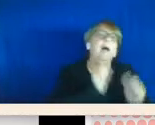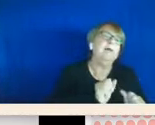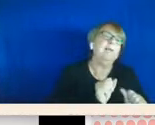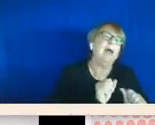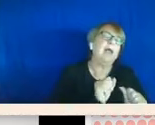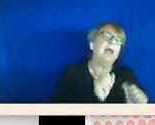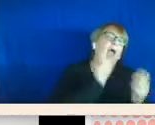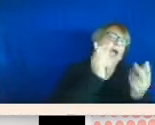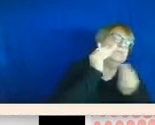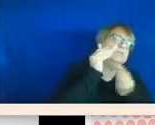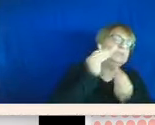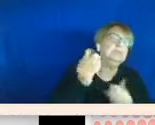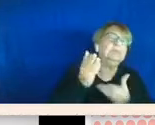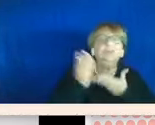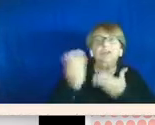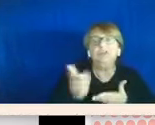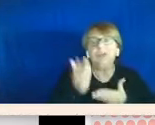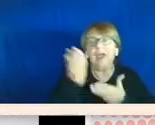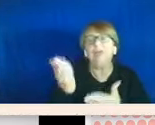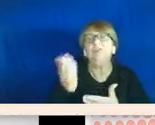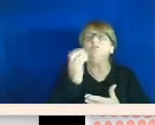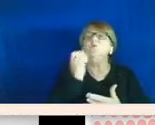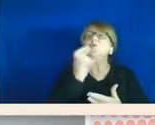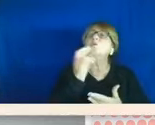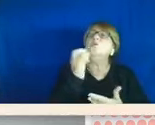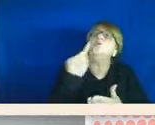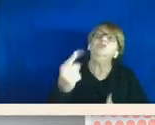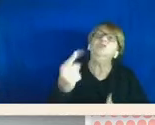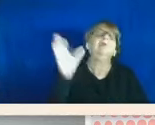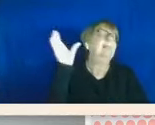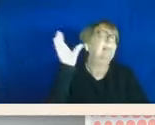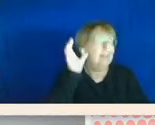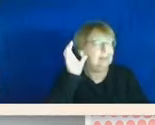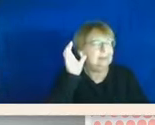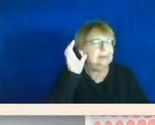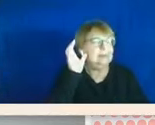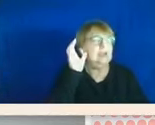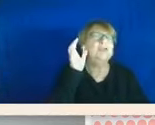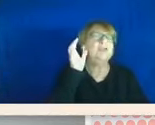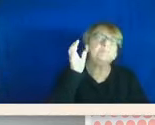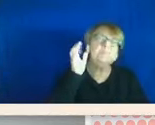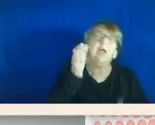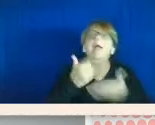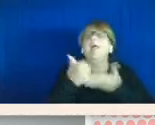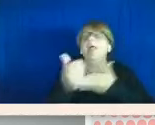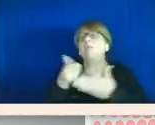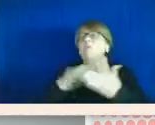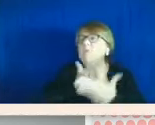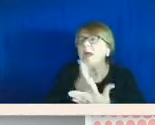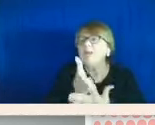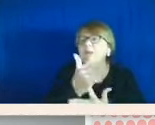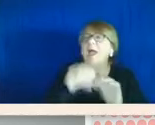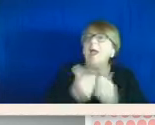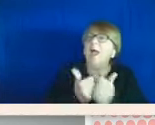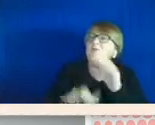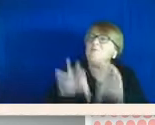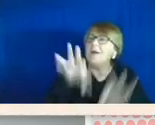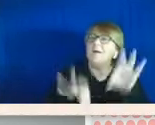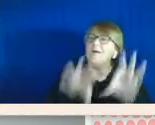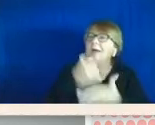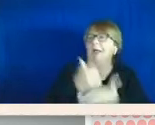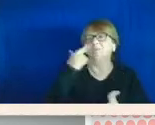suggestions, if nothing else, just listen to you, maybe help you try to navigate how you can find help for your child.